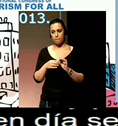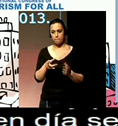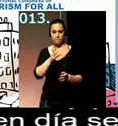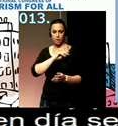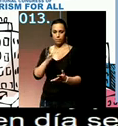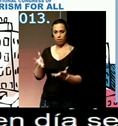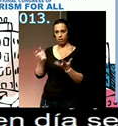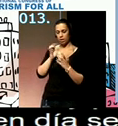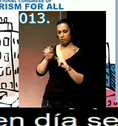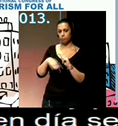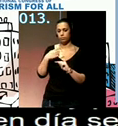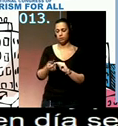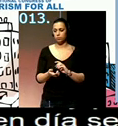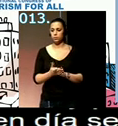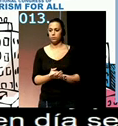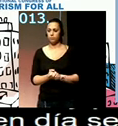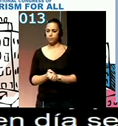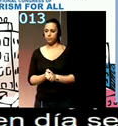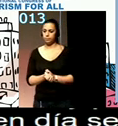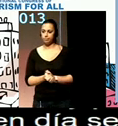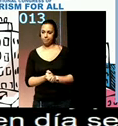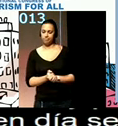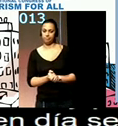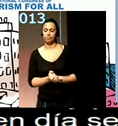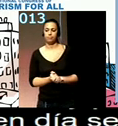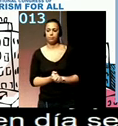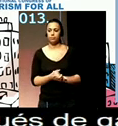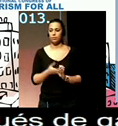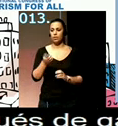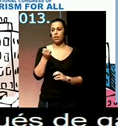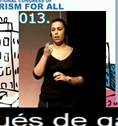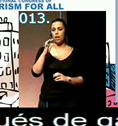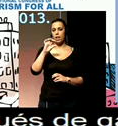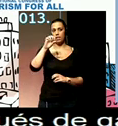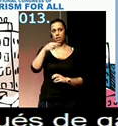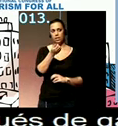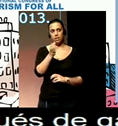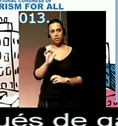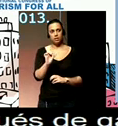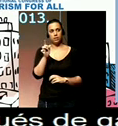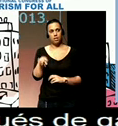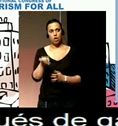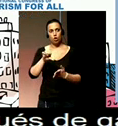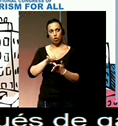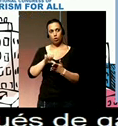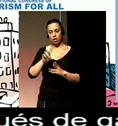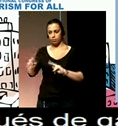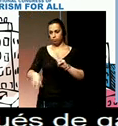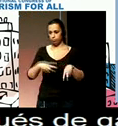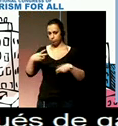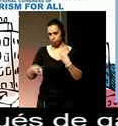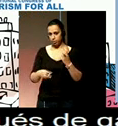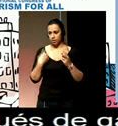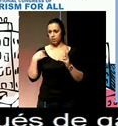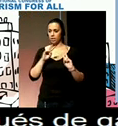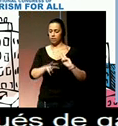architecture, Athens is a city reformed thanks to fortunes brought by the 2004 Summer Olympics. Spotless